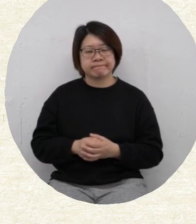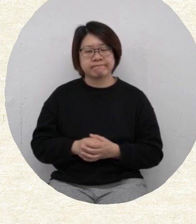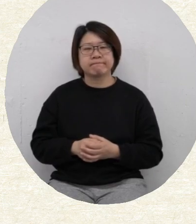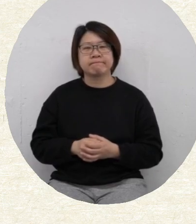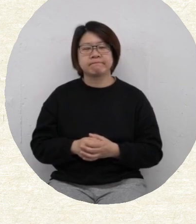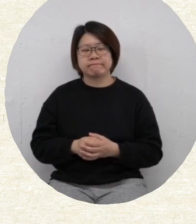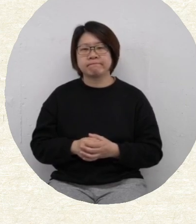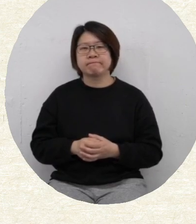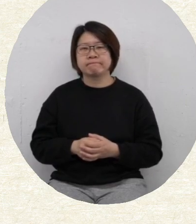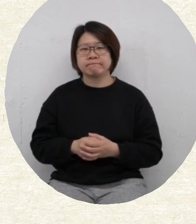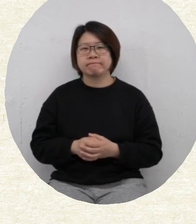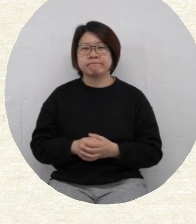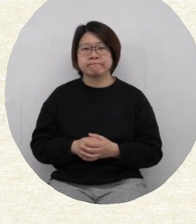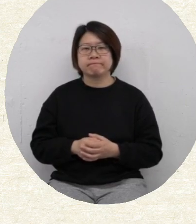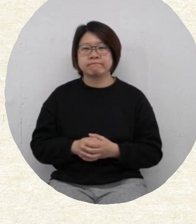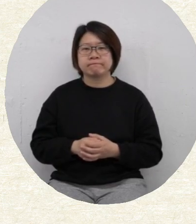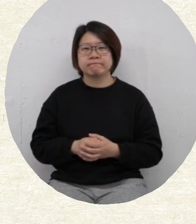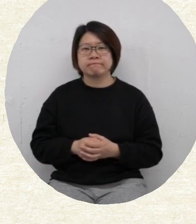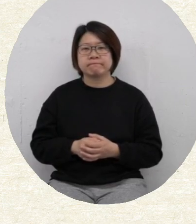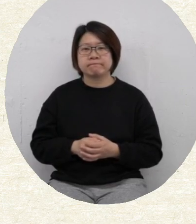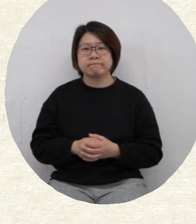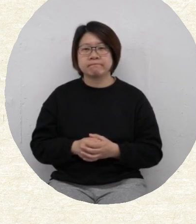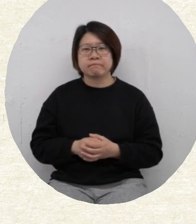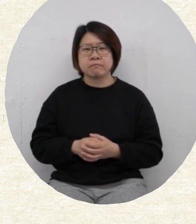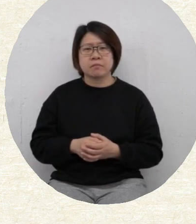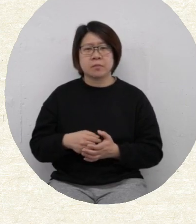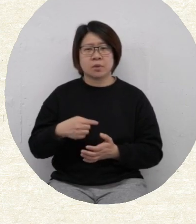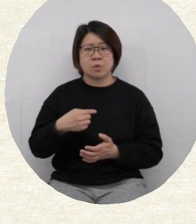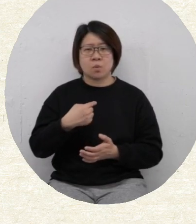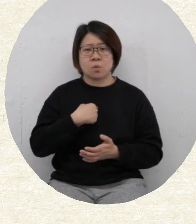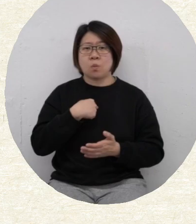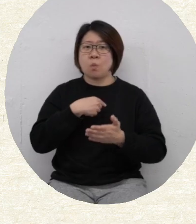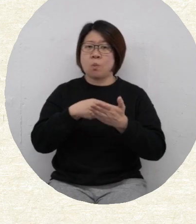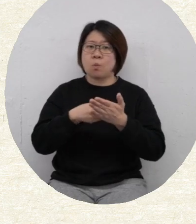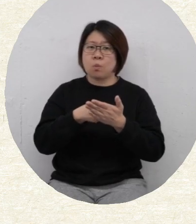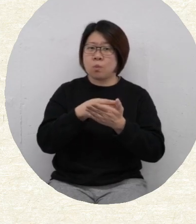in my work too. So is there any